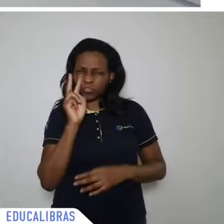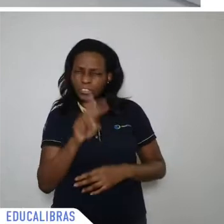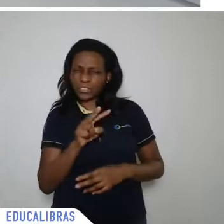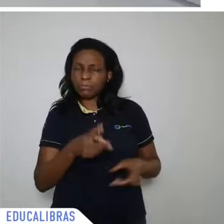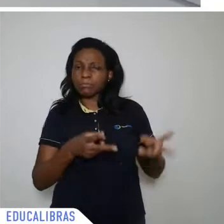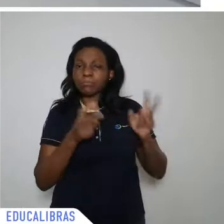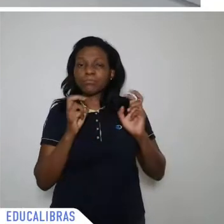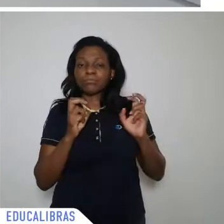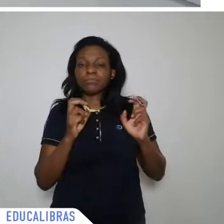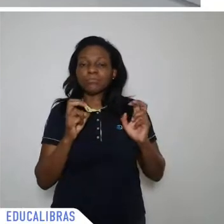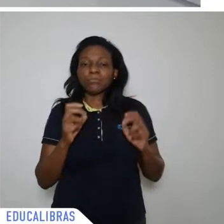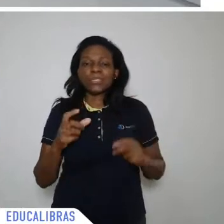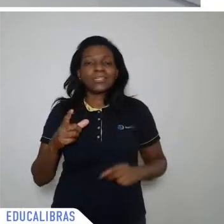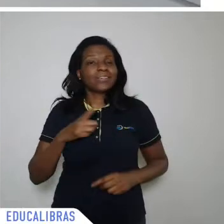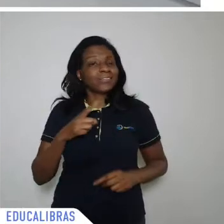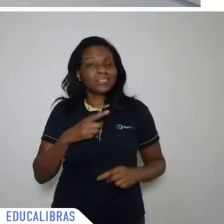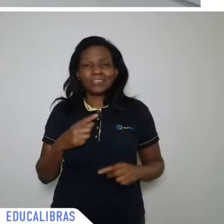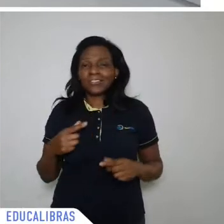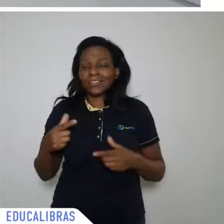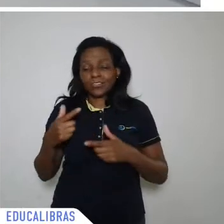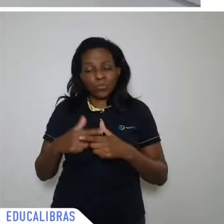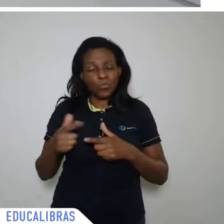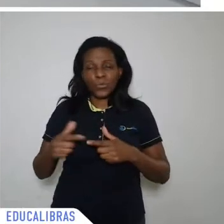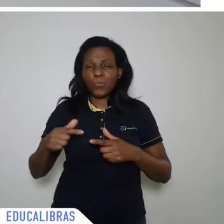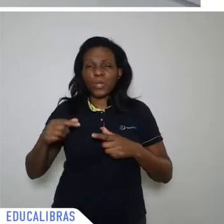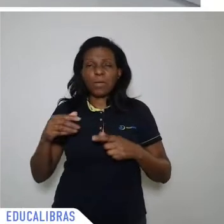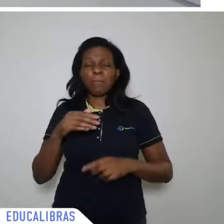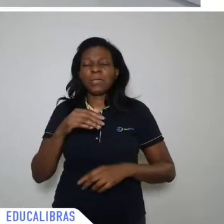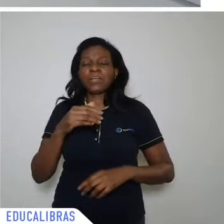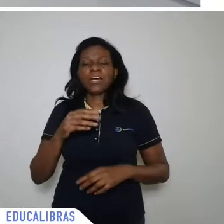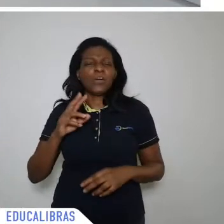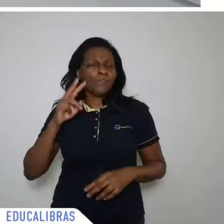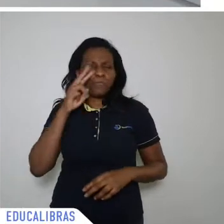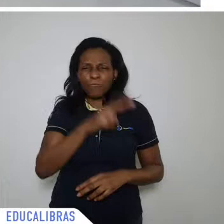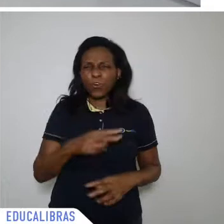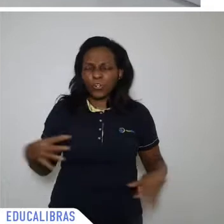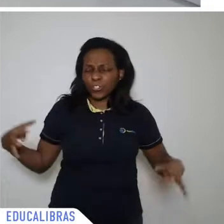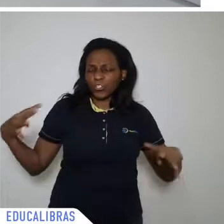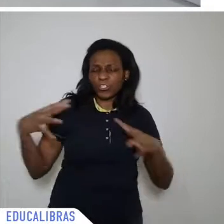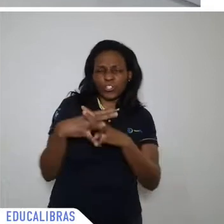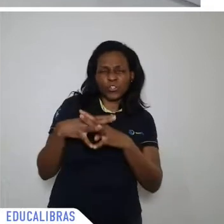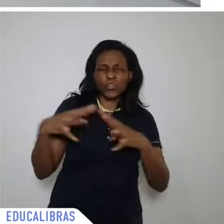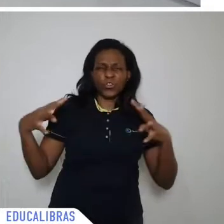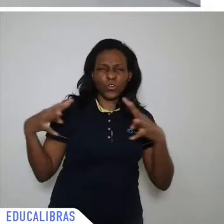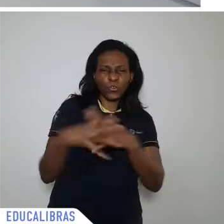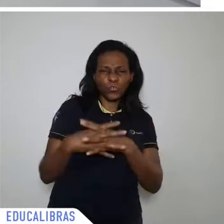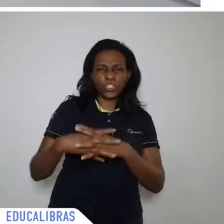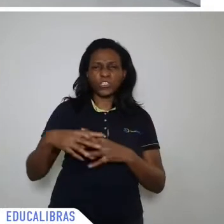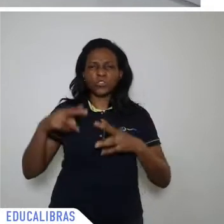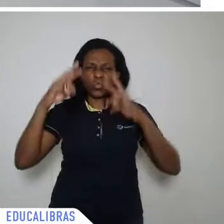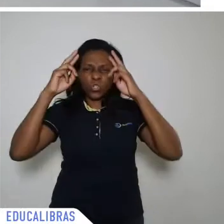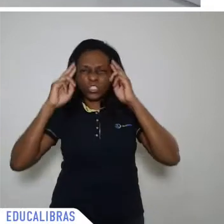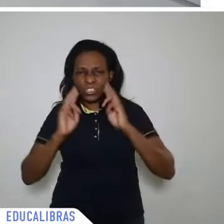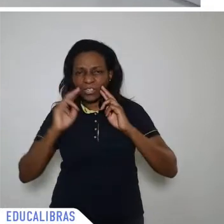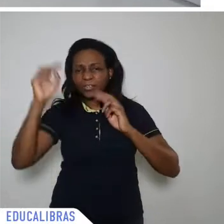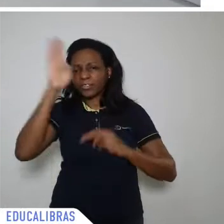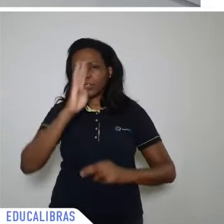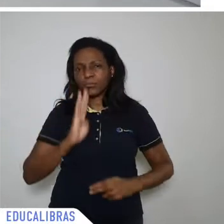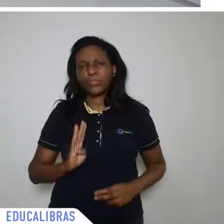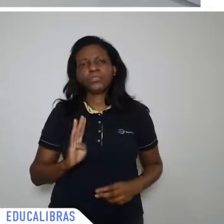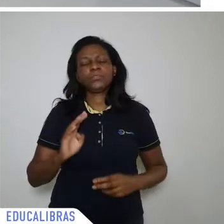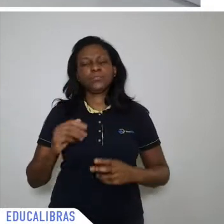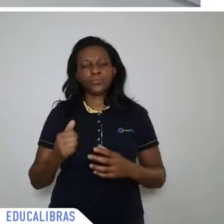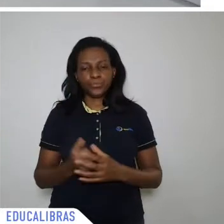These numbers show, above all, that there is a racial conflict in Brazil. It's a place where a